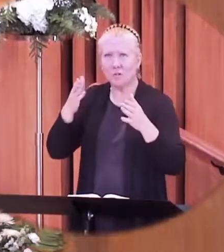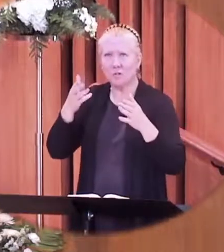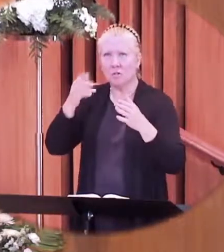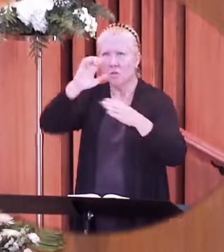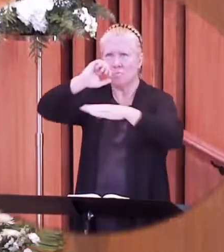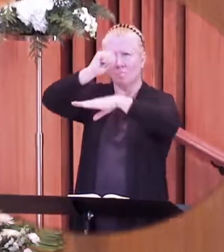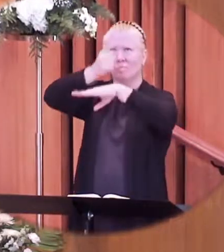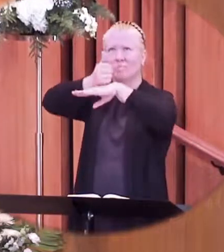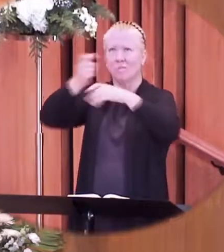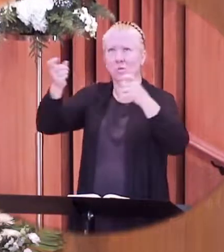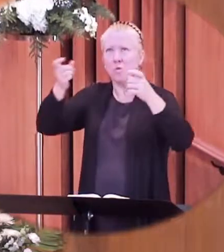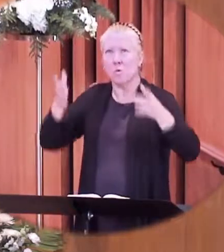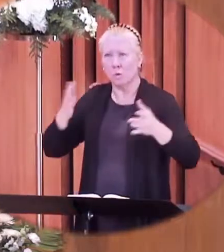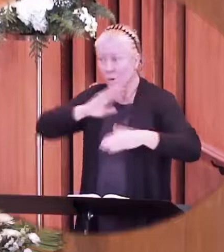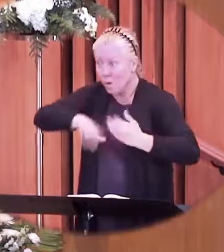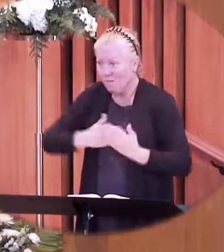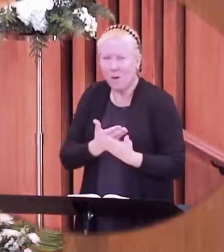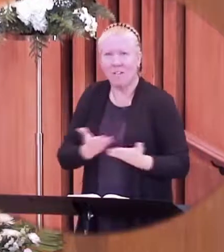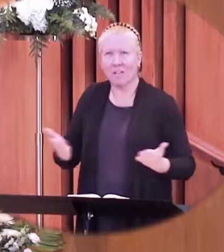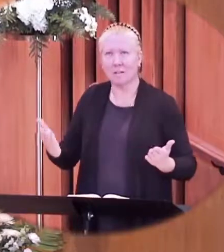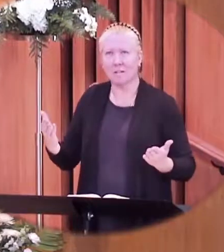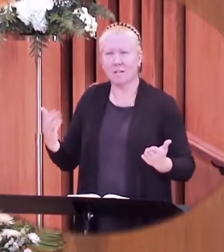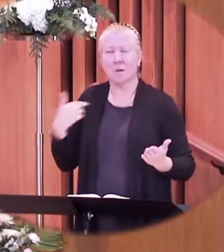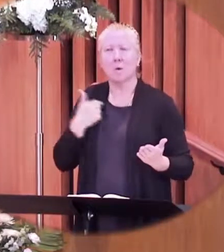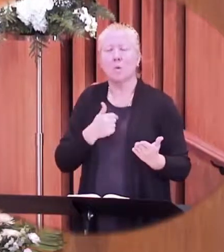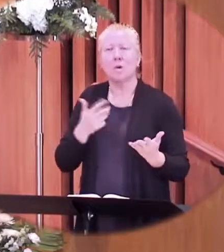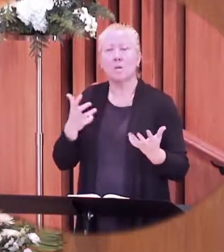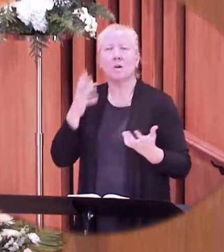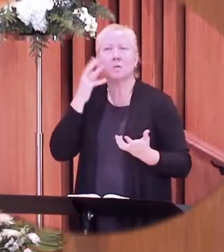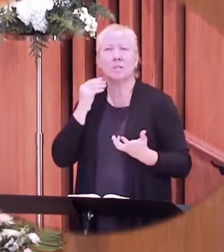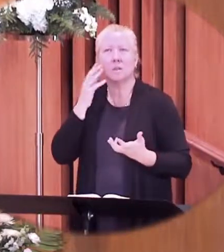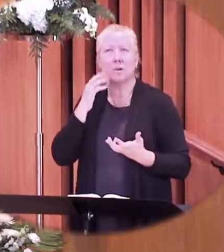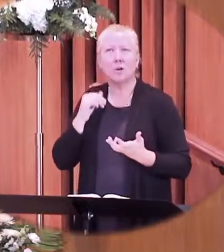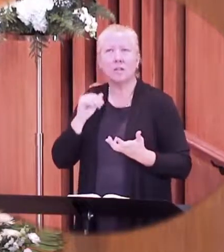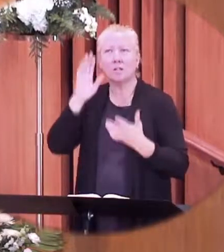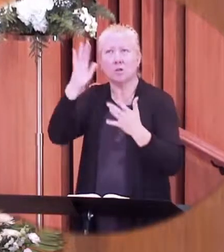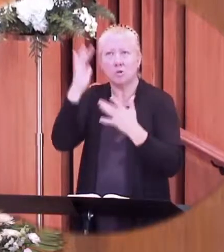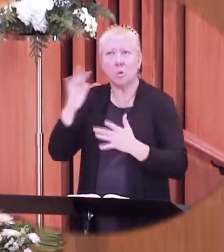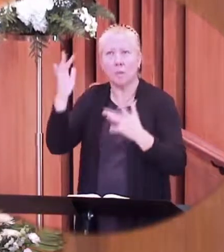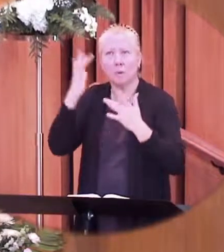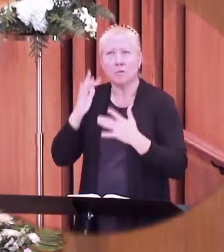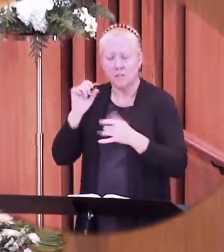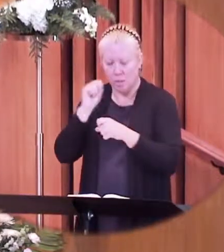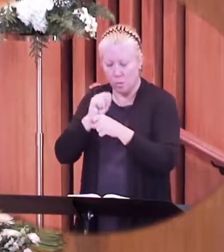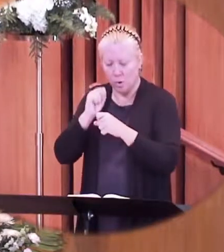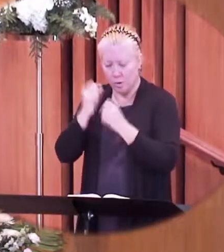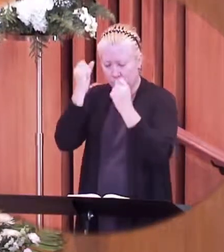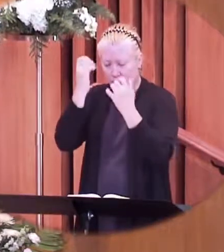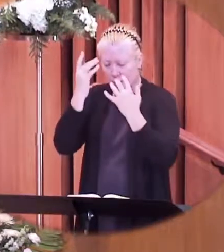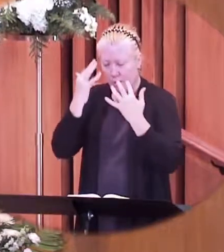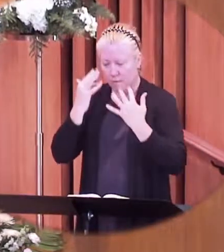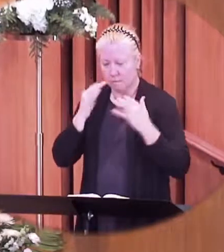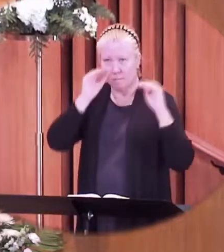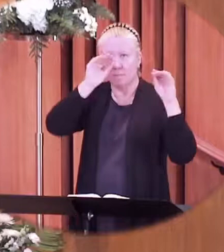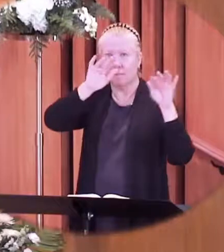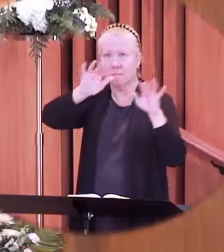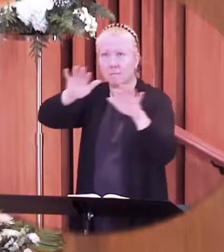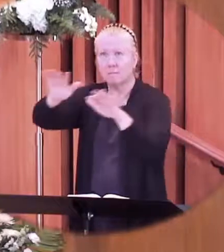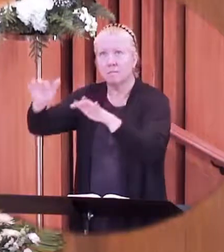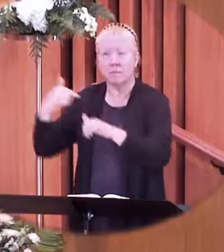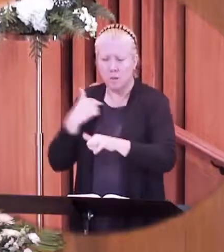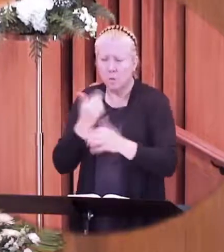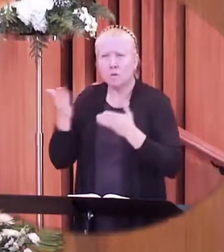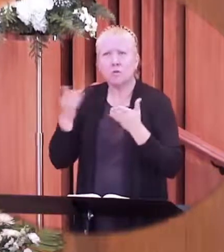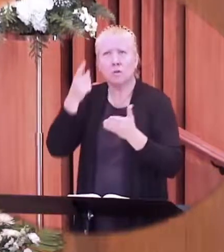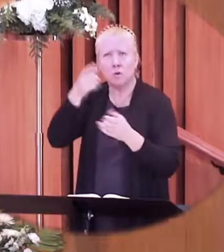may feel the working of your mercy, grant that we may serve you with all our